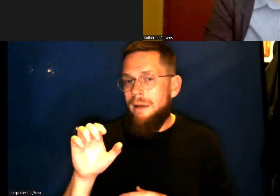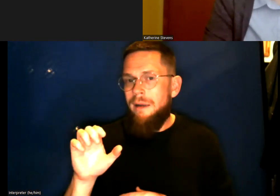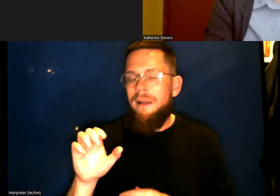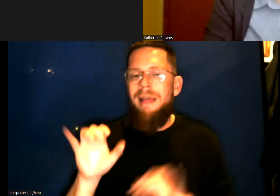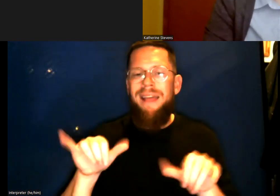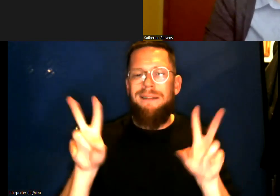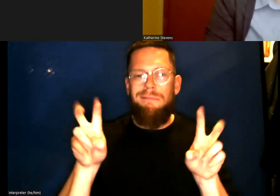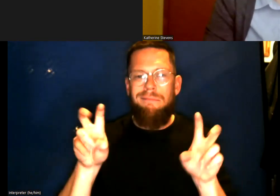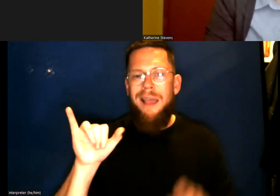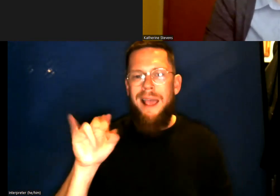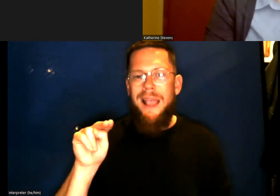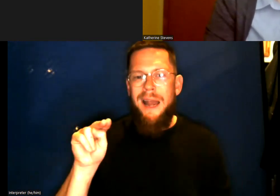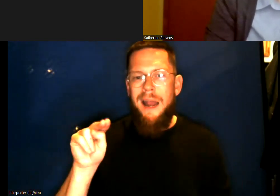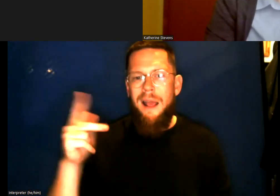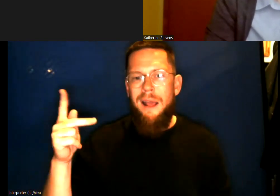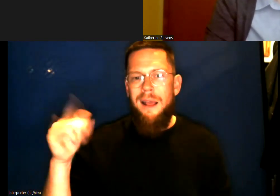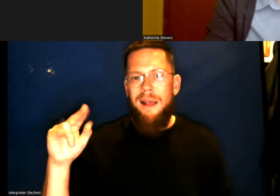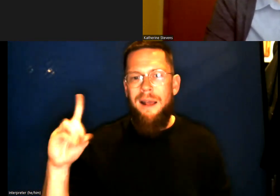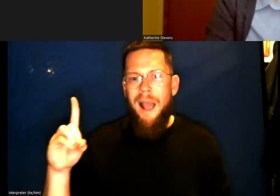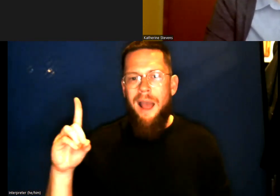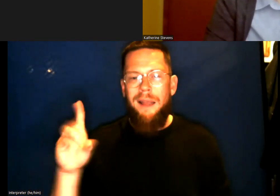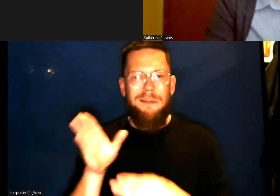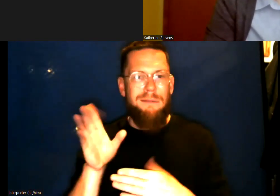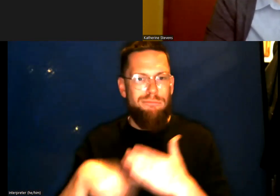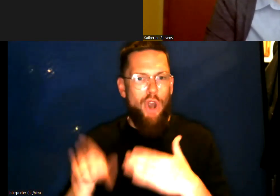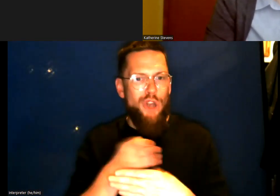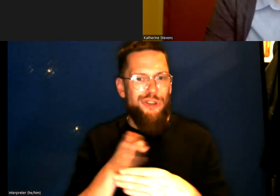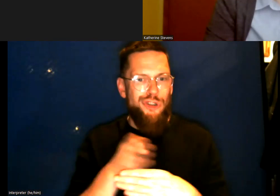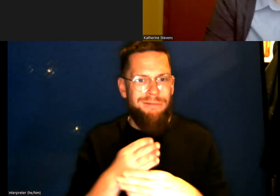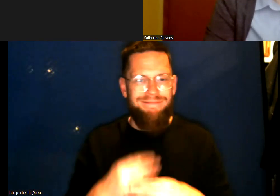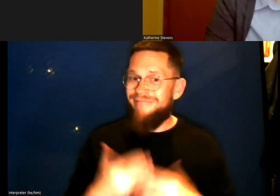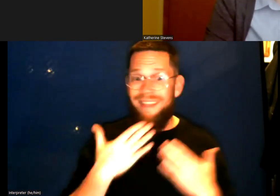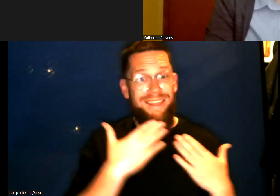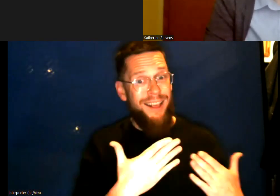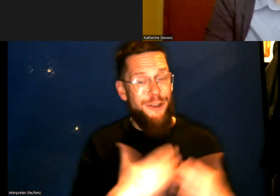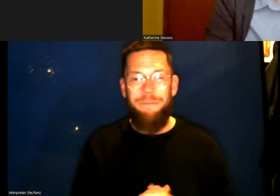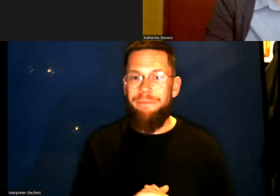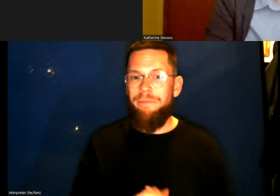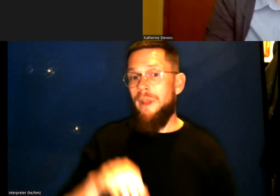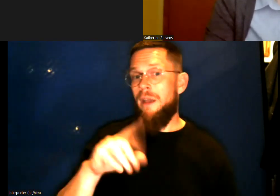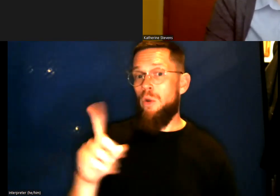in-kind cost share. Thank you. Welcome. I see Julia.